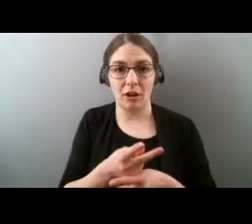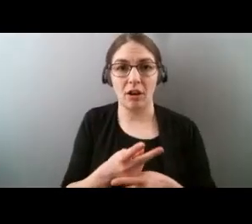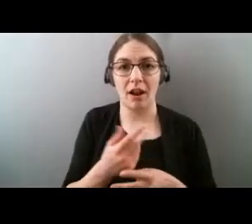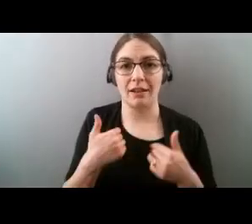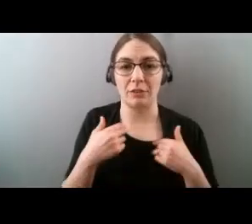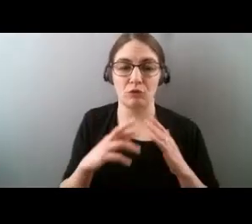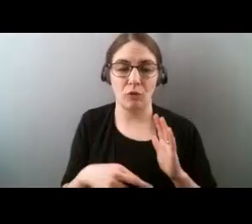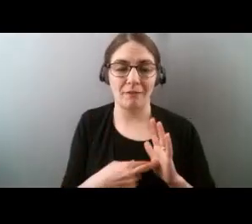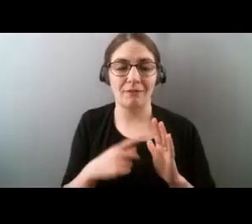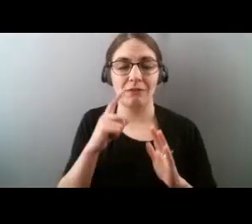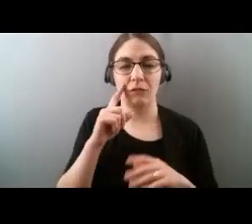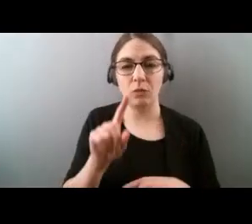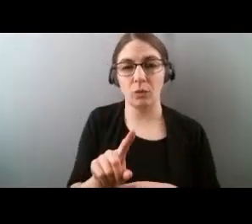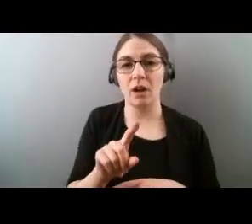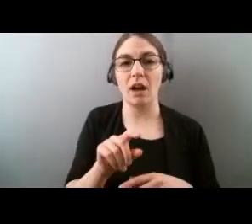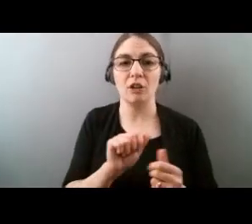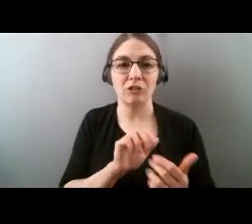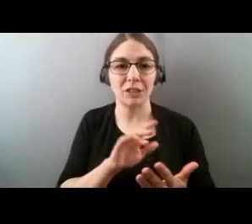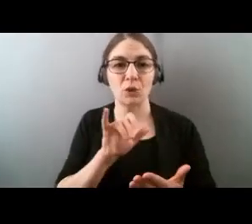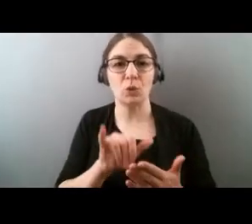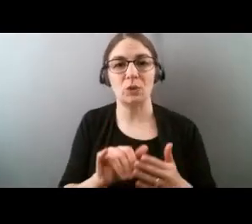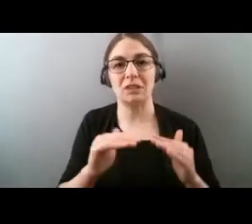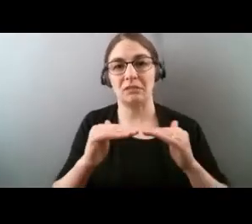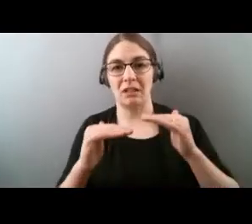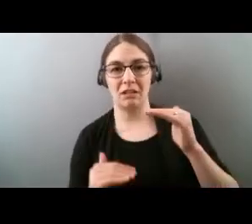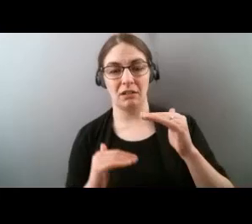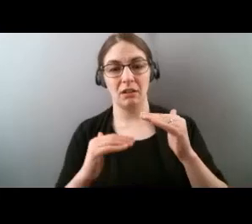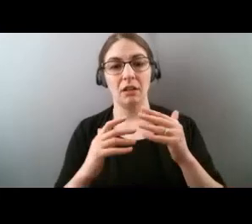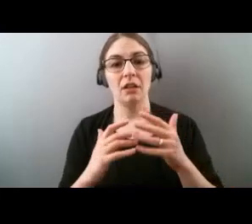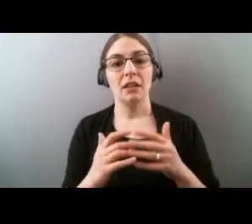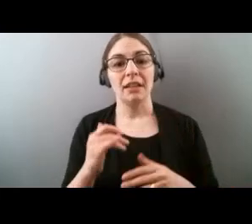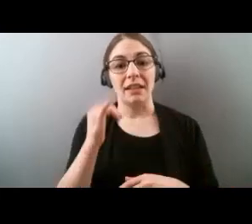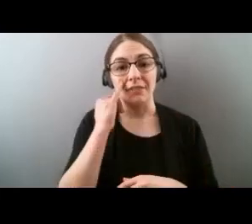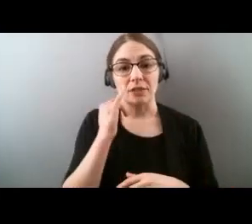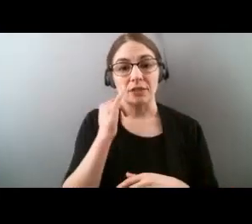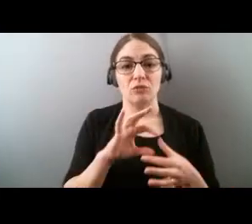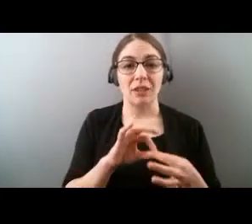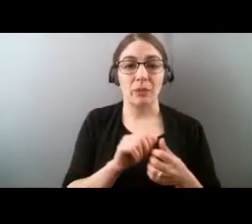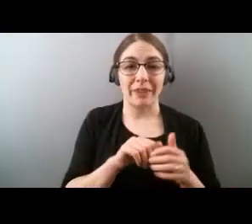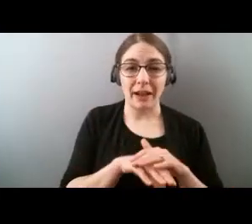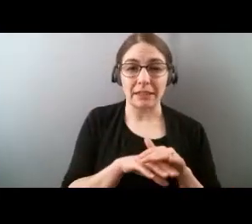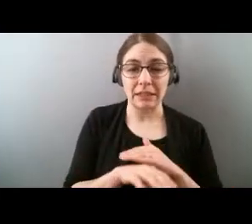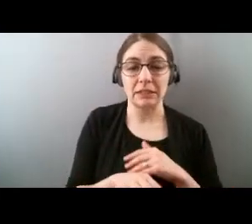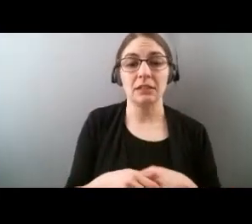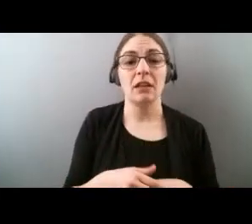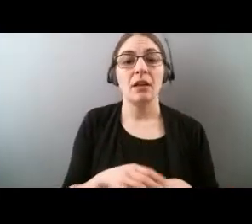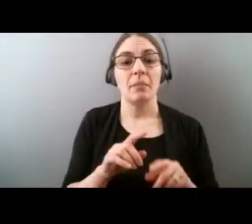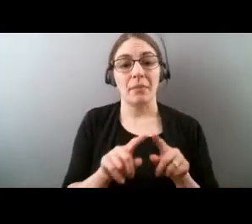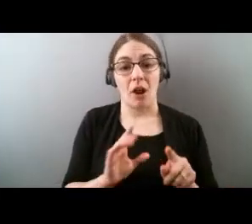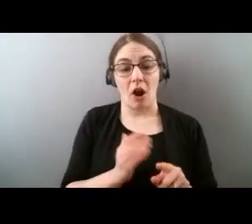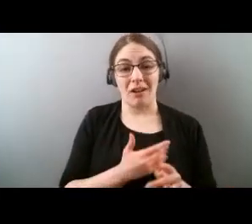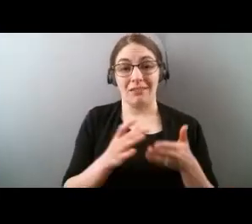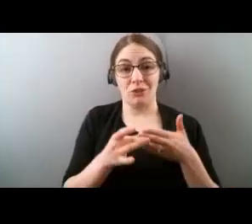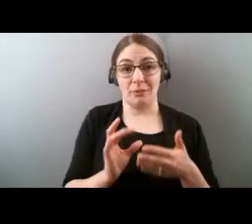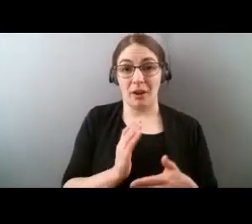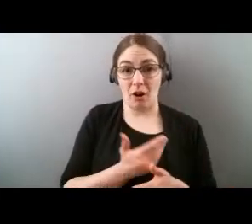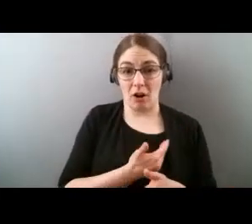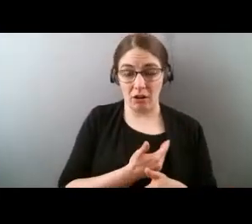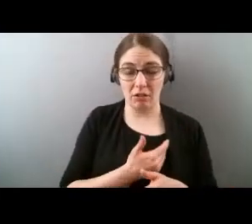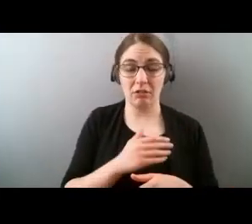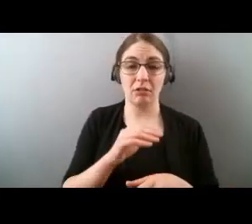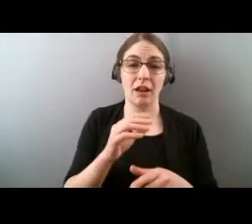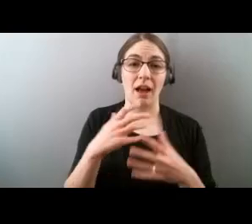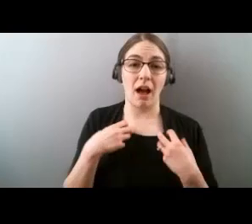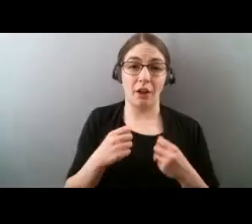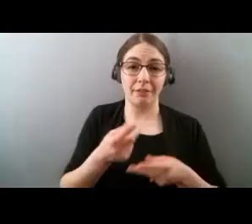they're access-based or if they have social determinants, perhaps, our leadership and our healthcare providers really work quite well together and push